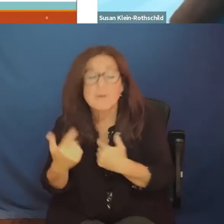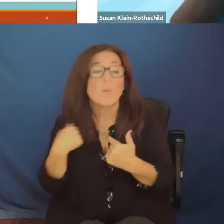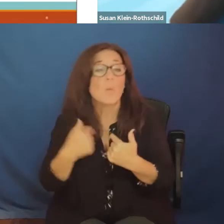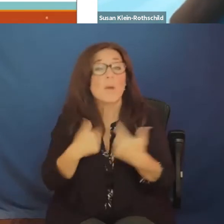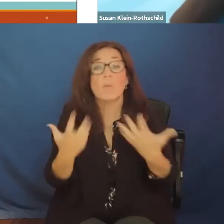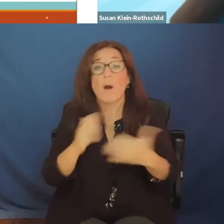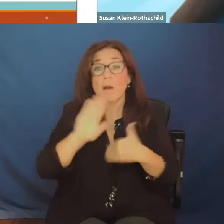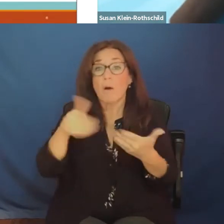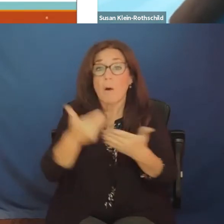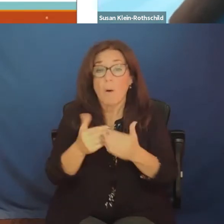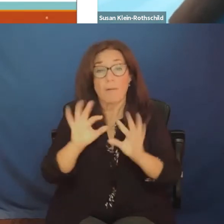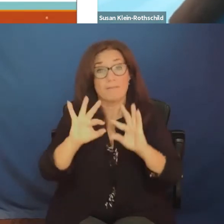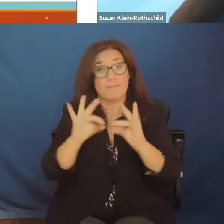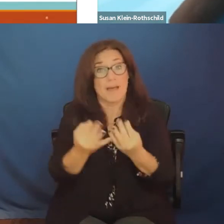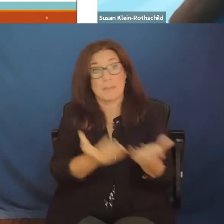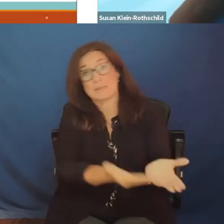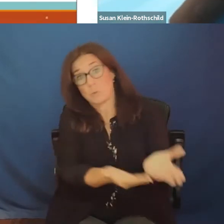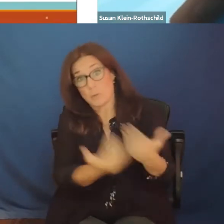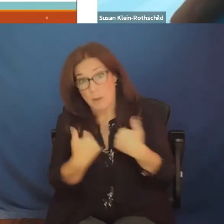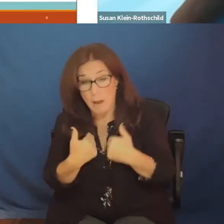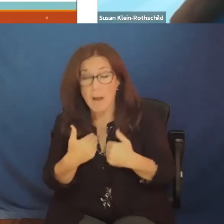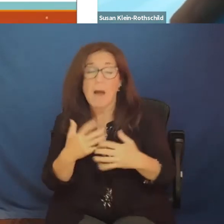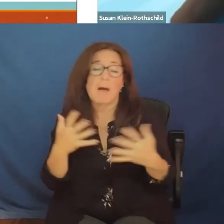vaccinated. Next slide, please.